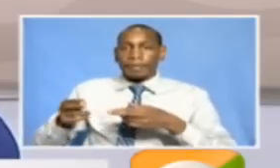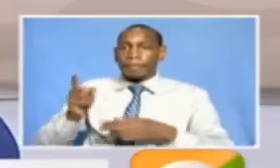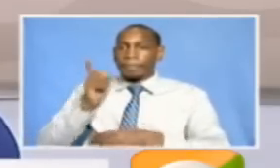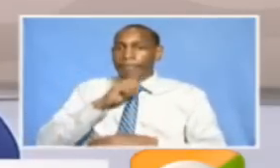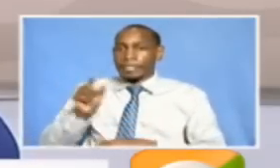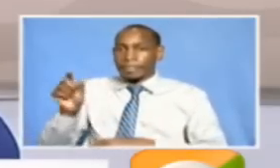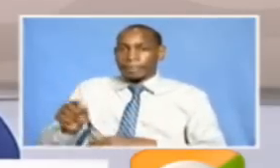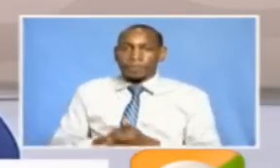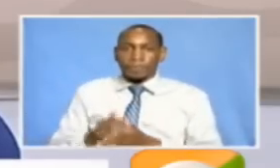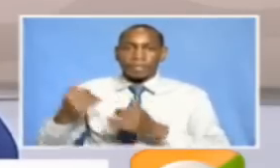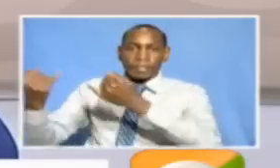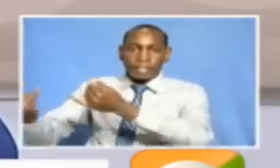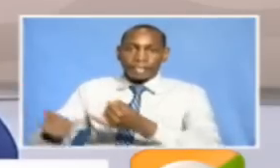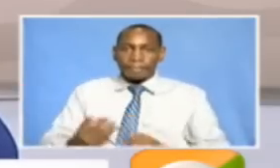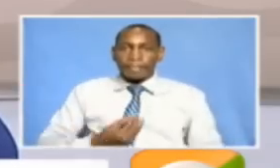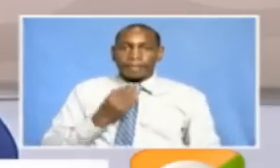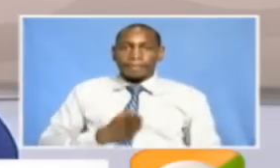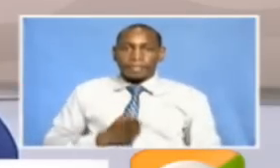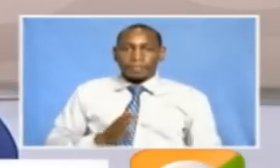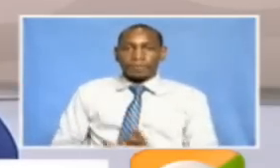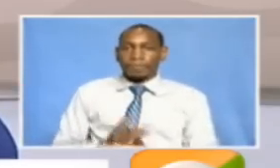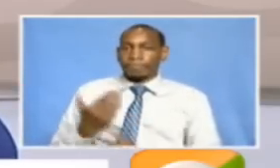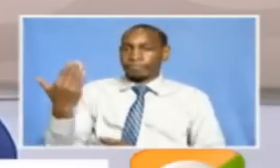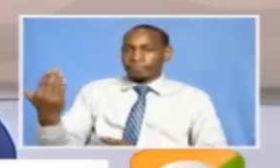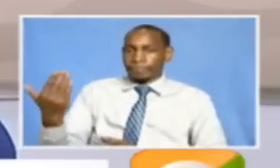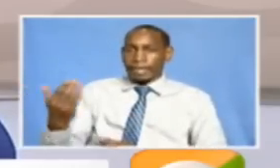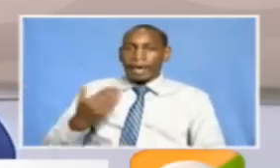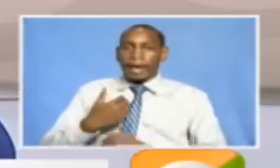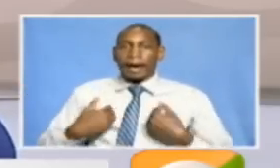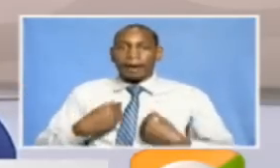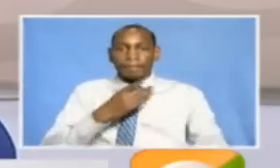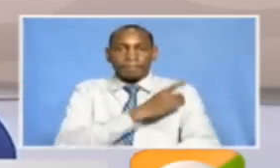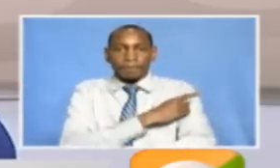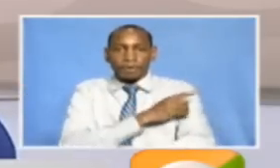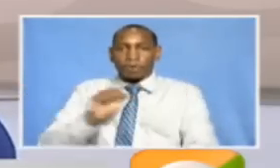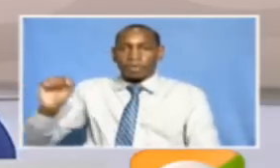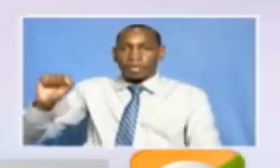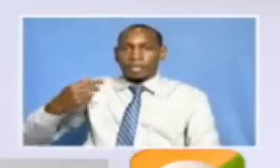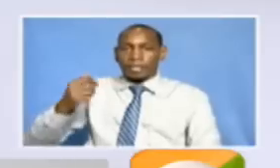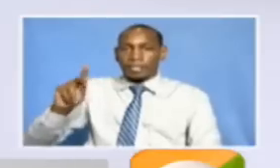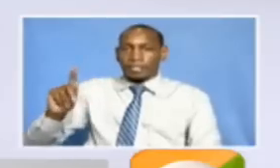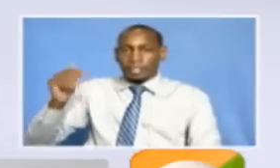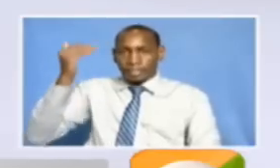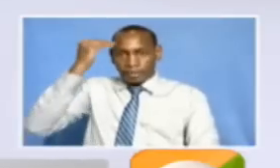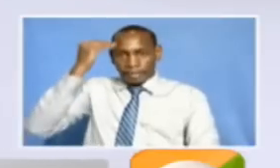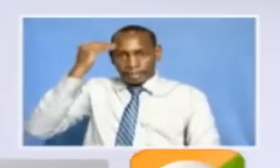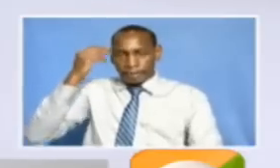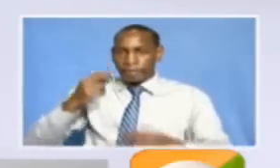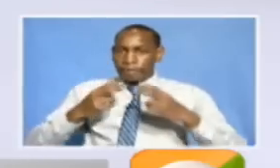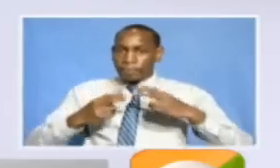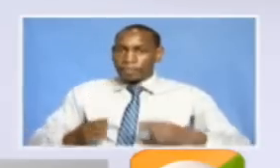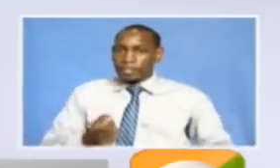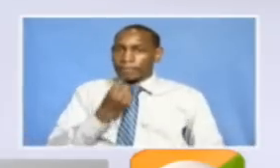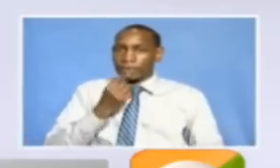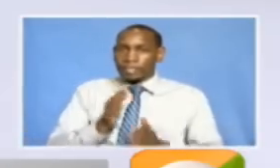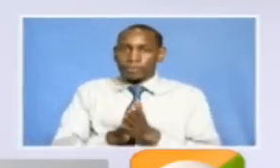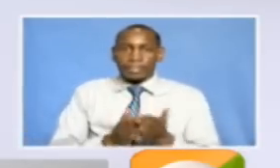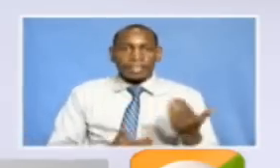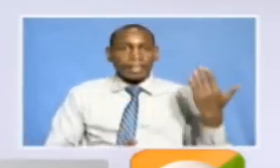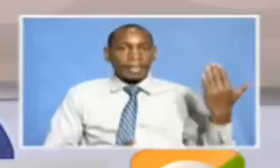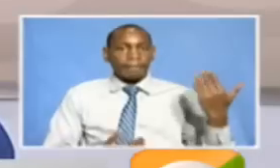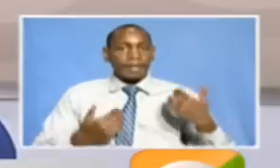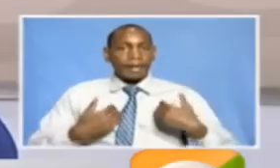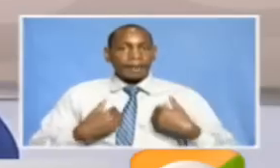quickly as we get into the conversation. To my right is Dr. Kizzy Shako. She's the head of clinical forensic medicine. To my left is Job